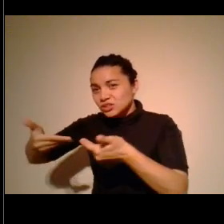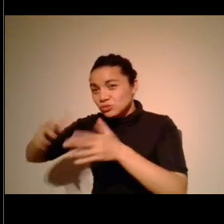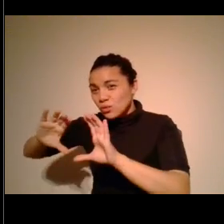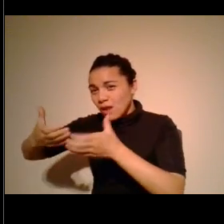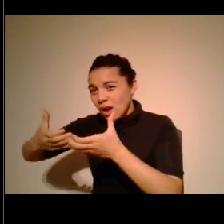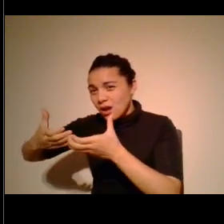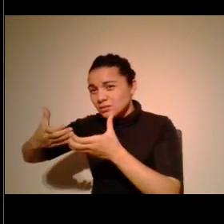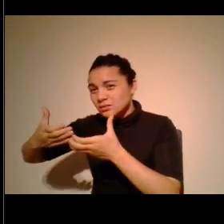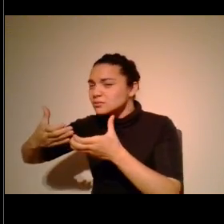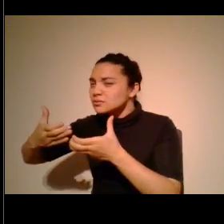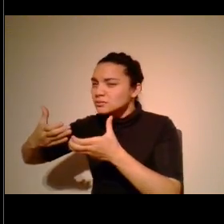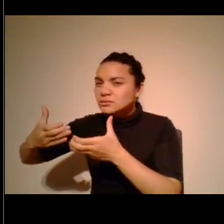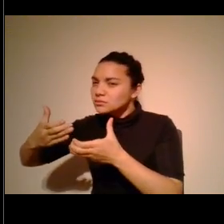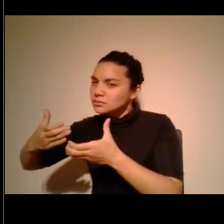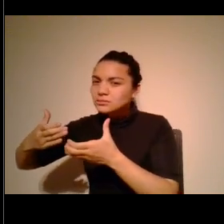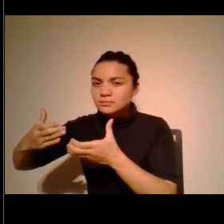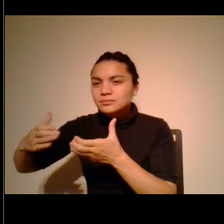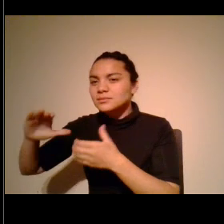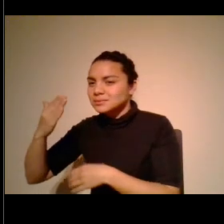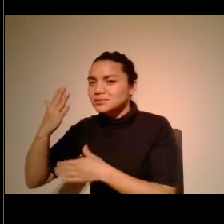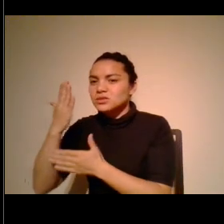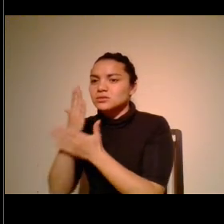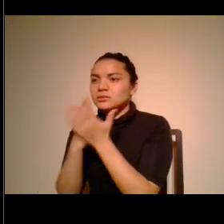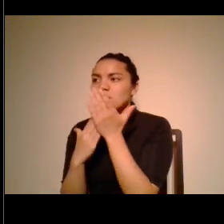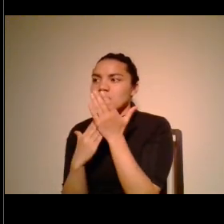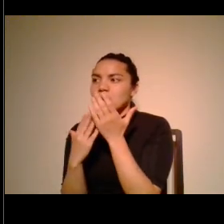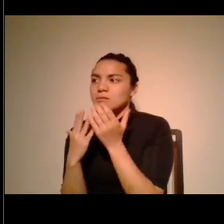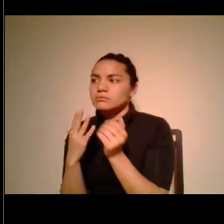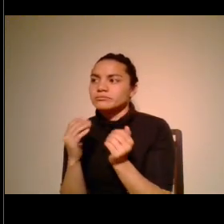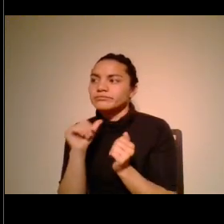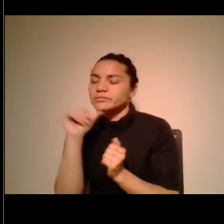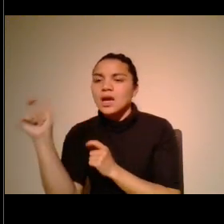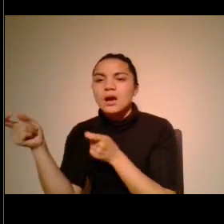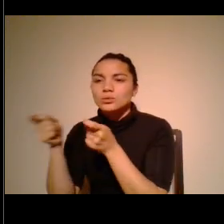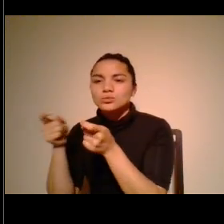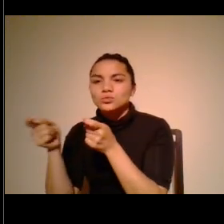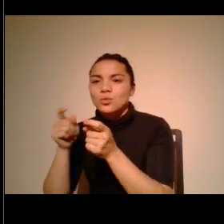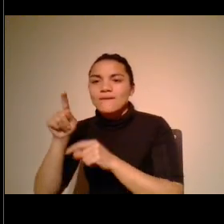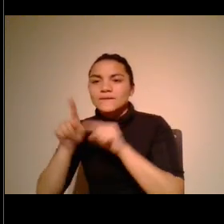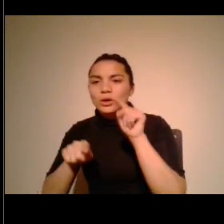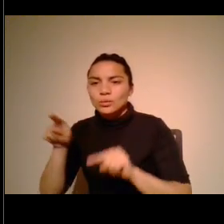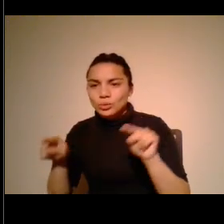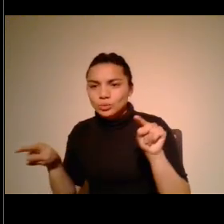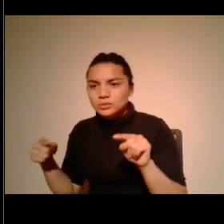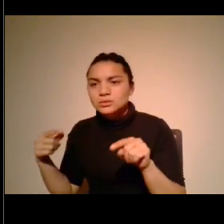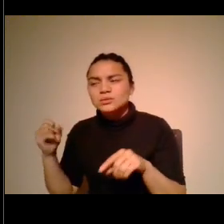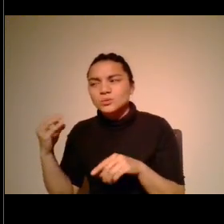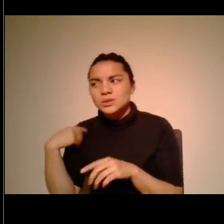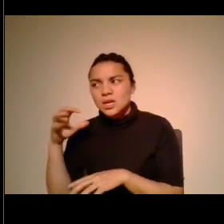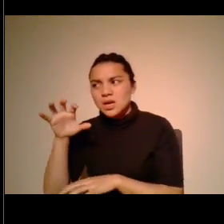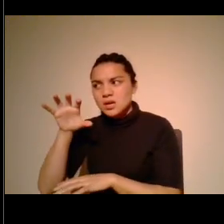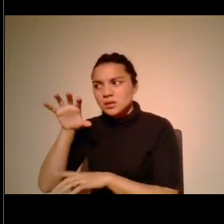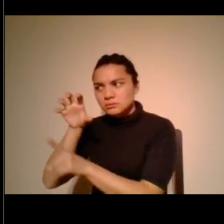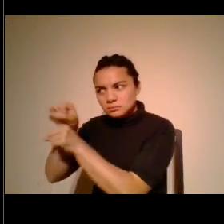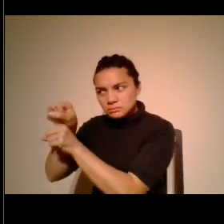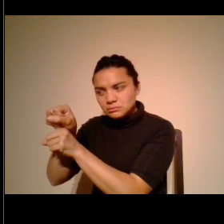it looks like there's some uncontrolled variables, and this is something that we can carefully and critically